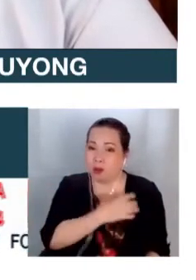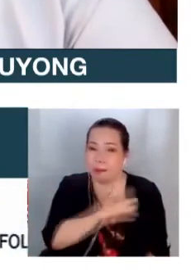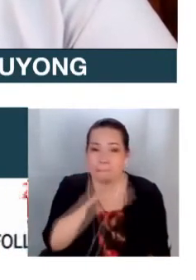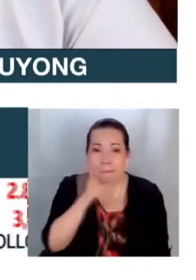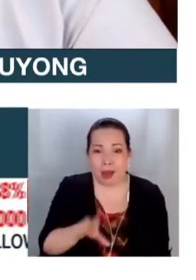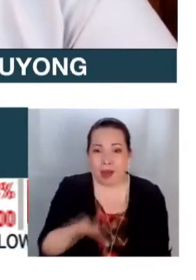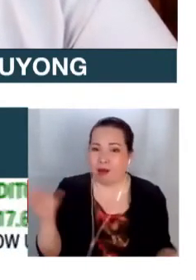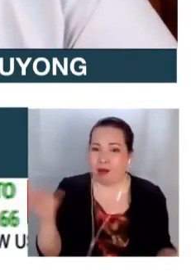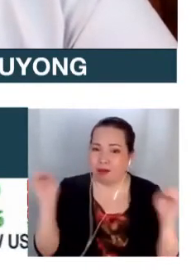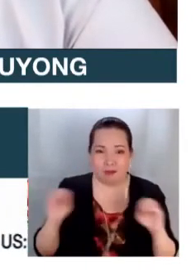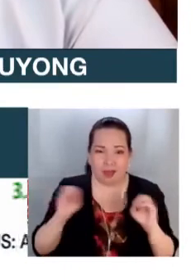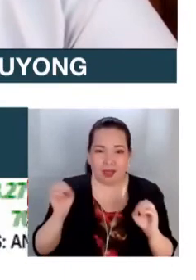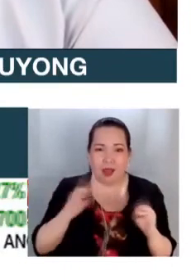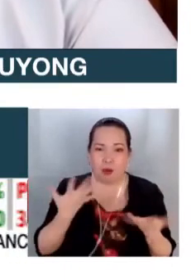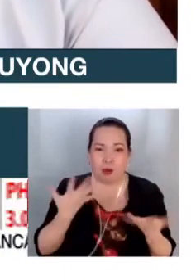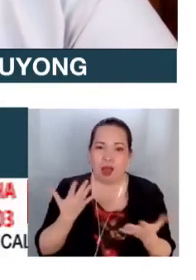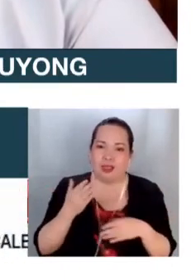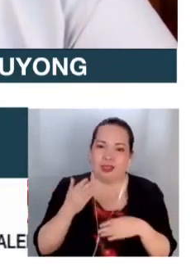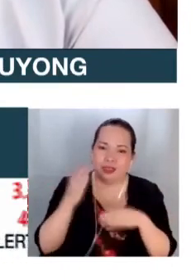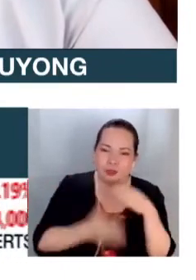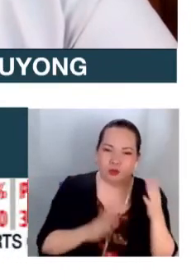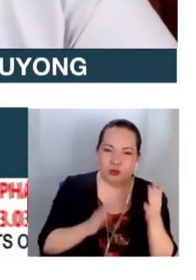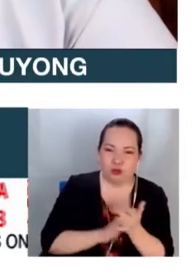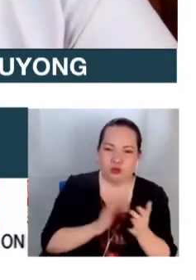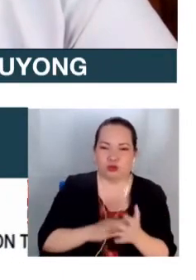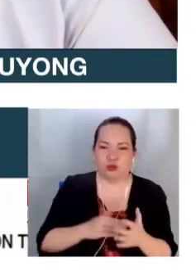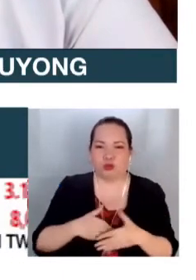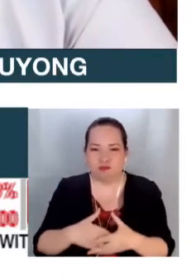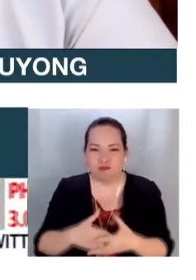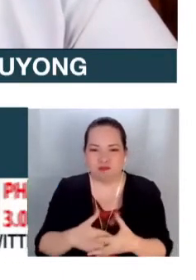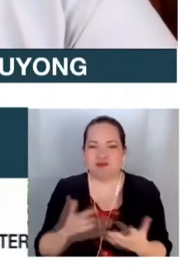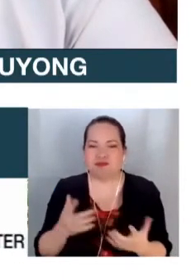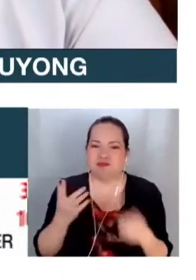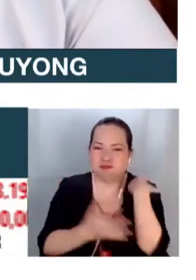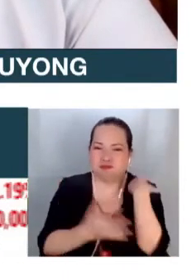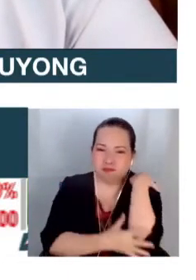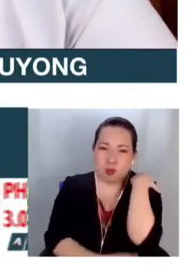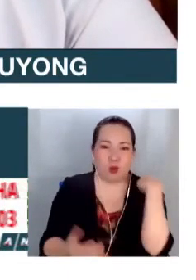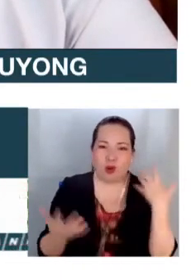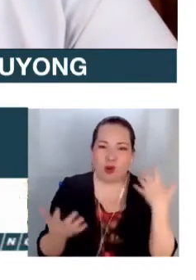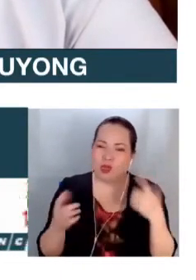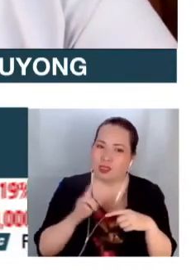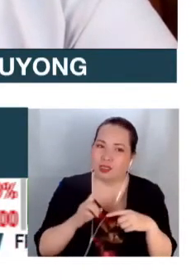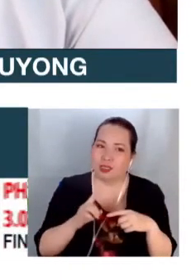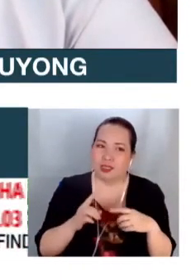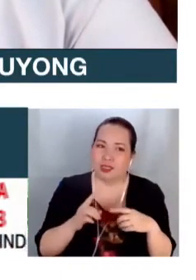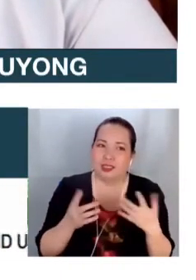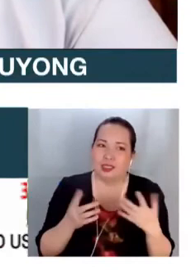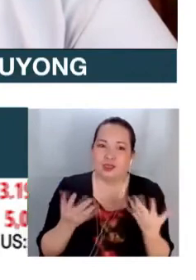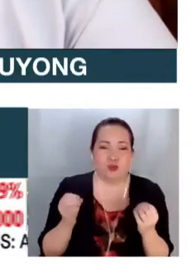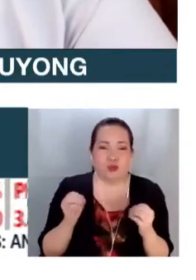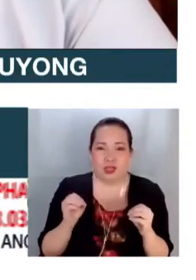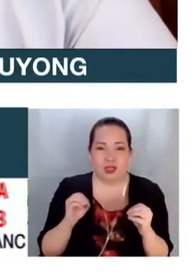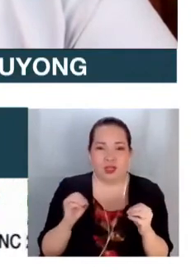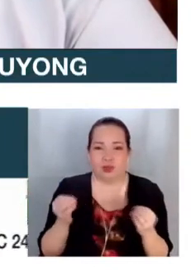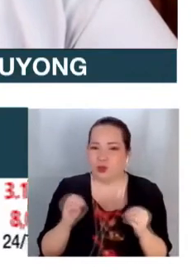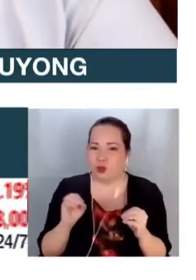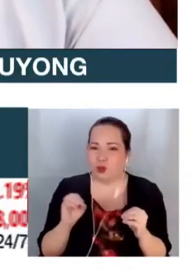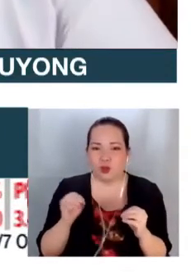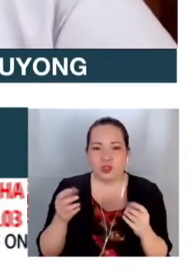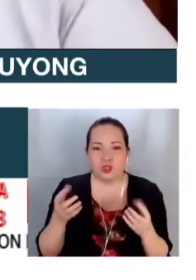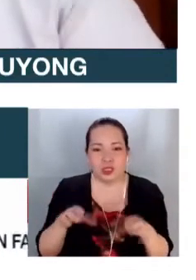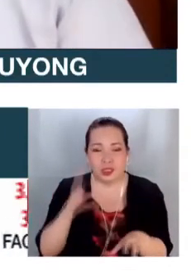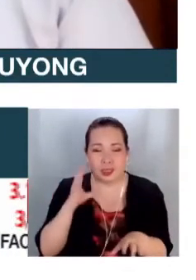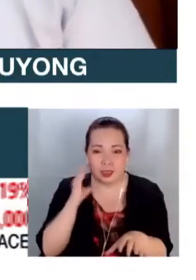also fend for themselves and be empowered as they grow up to be young ladies. They may not even have that chance because